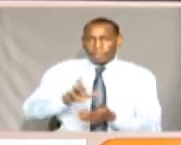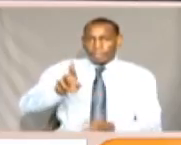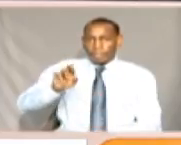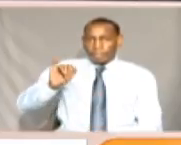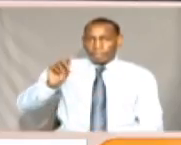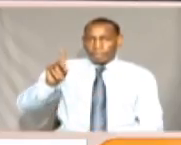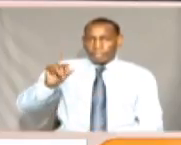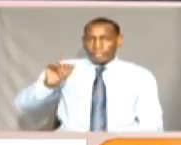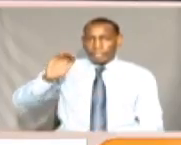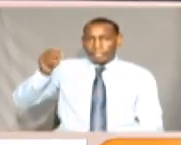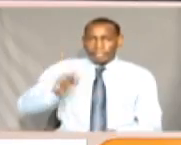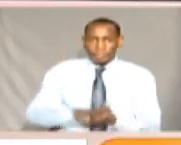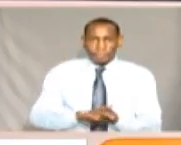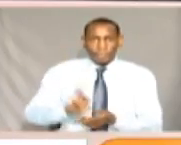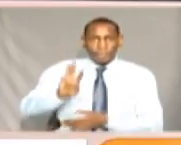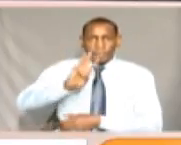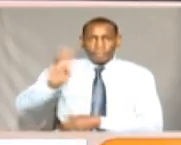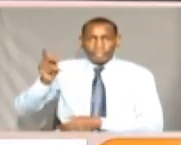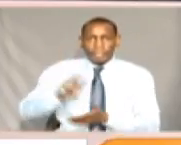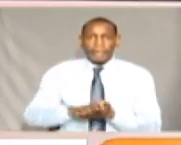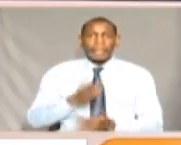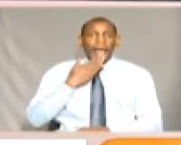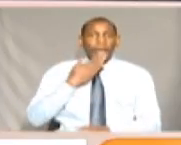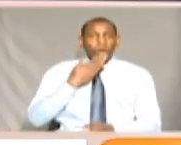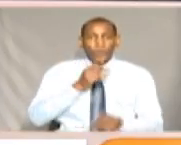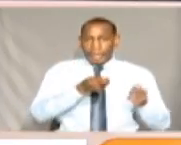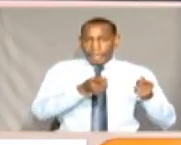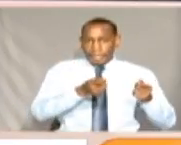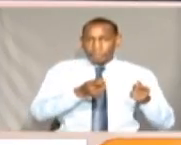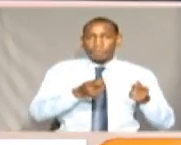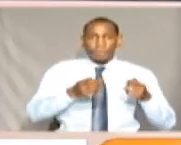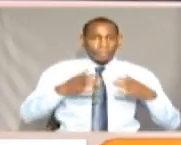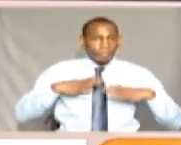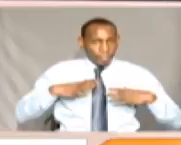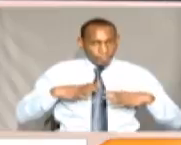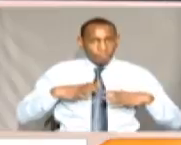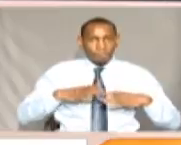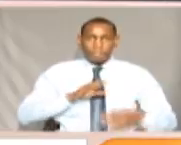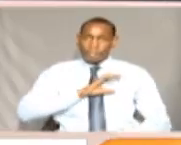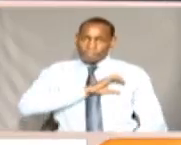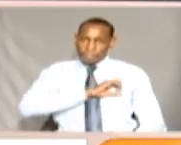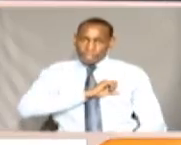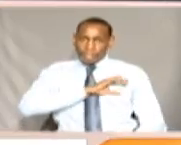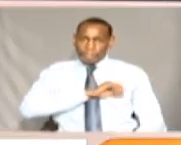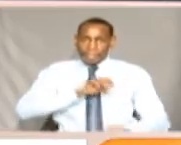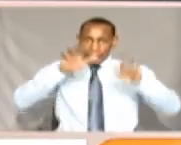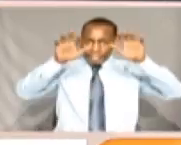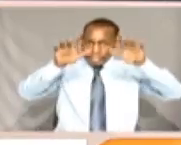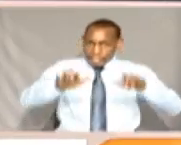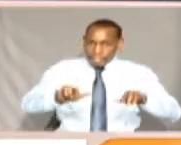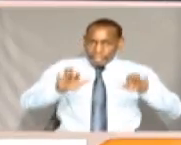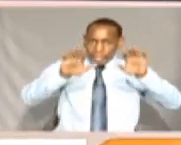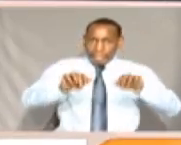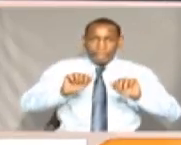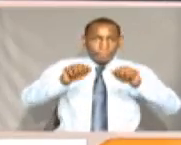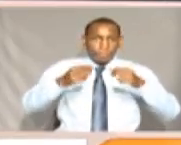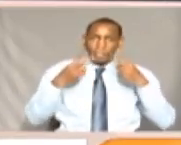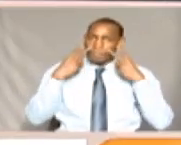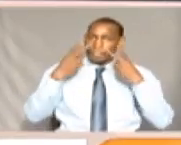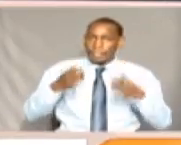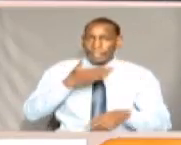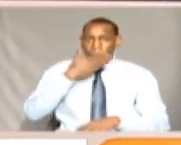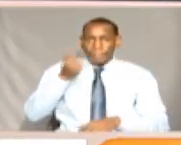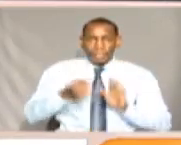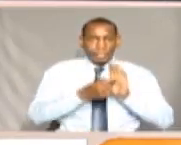in Western Kenya, fans of Mulembe and Sulwe FM braved a heavy downpour to catch a glimpse of their